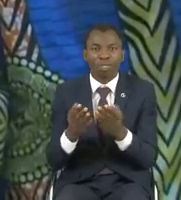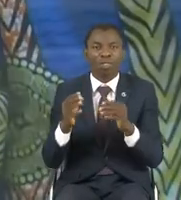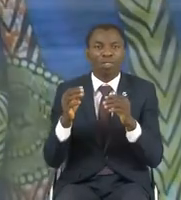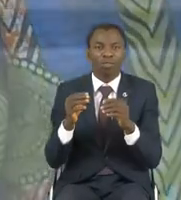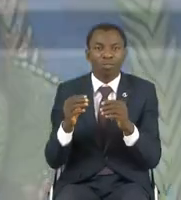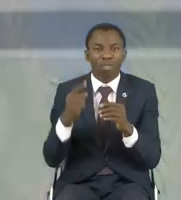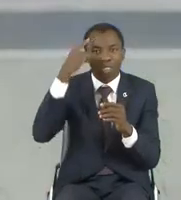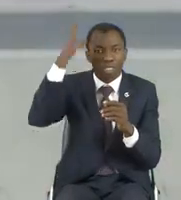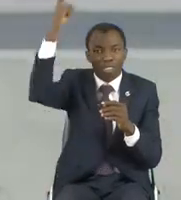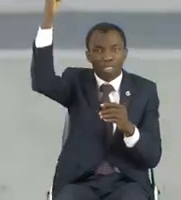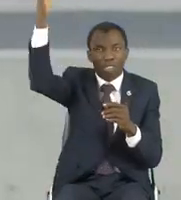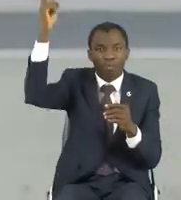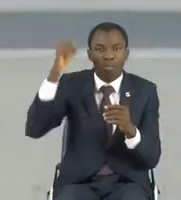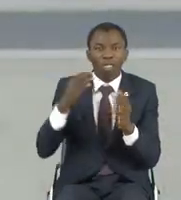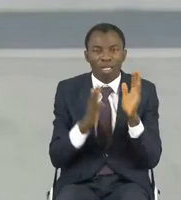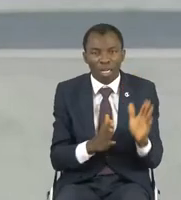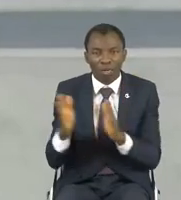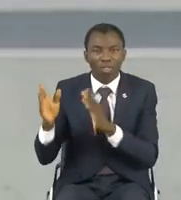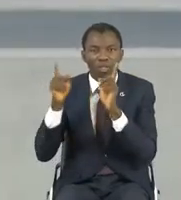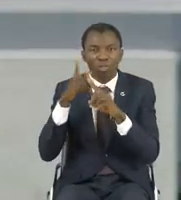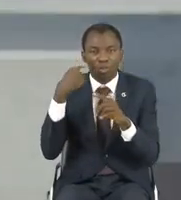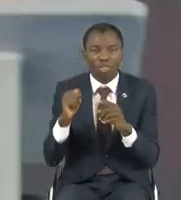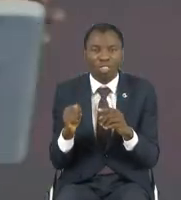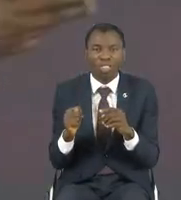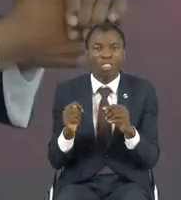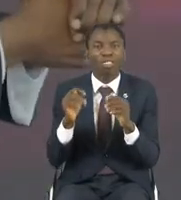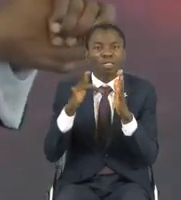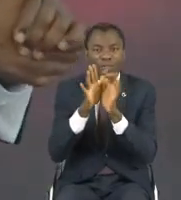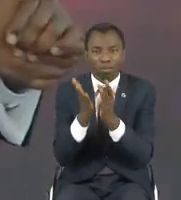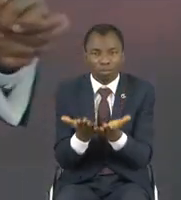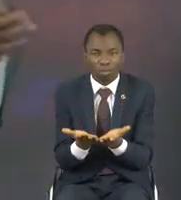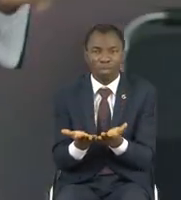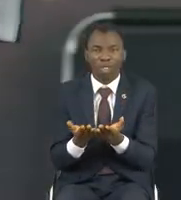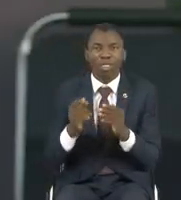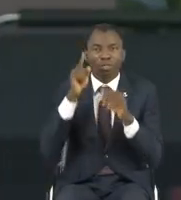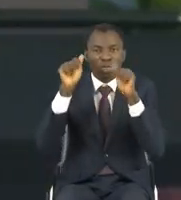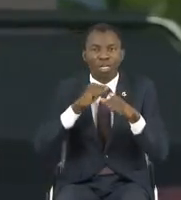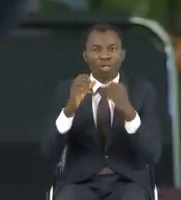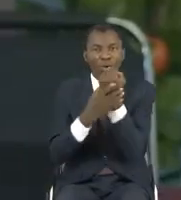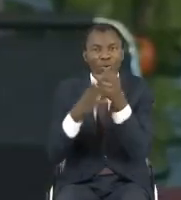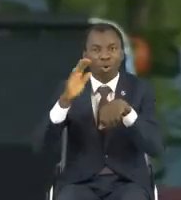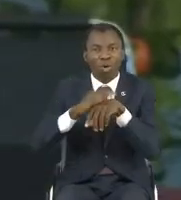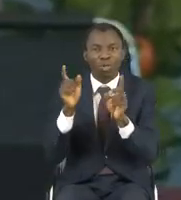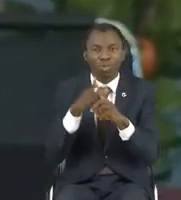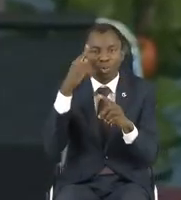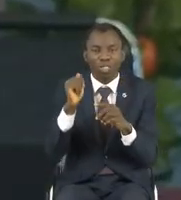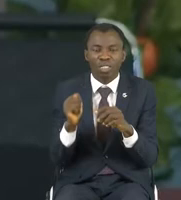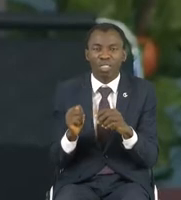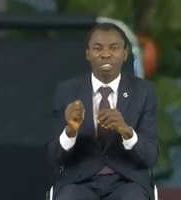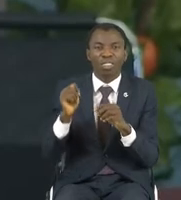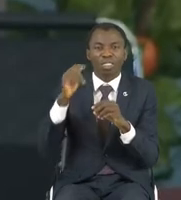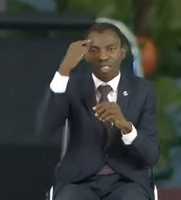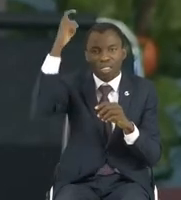Dream, according to scriptures. You cannot hold on to a dream and abandon the scriptures.